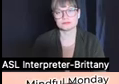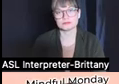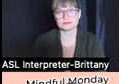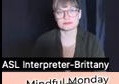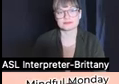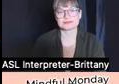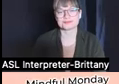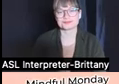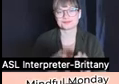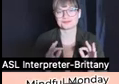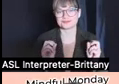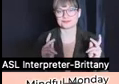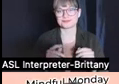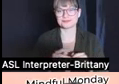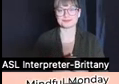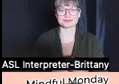Okay, here we go.